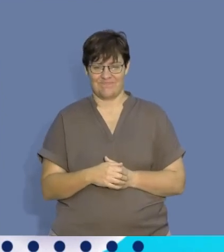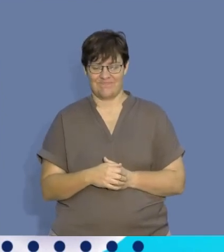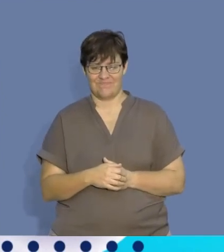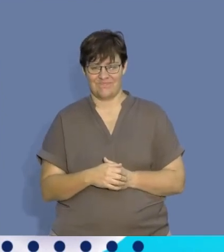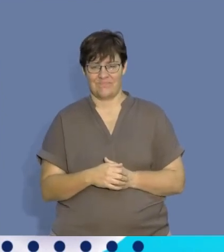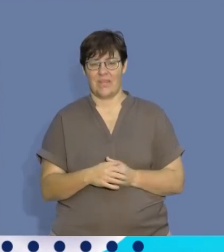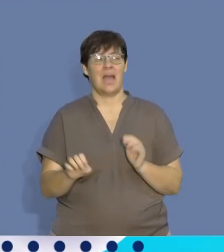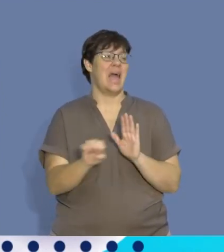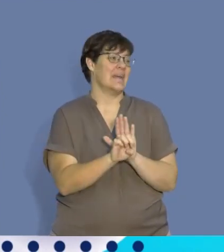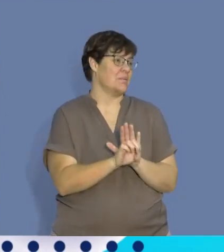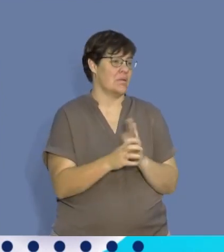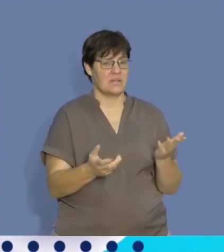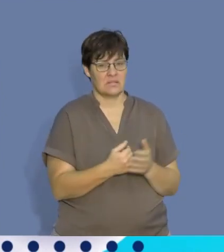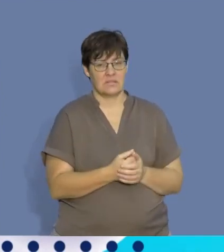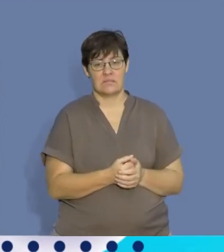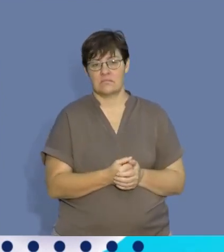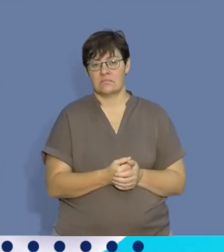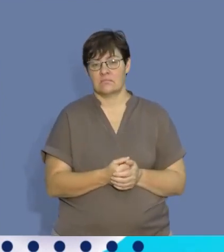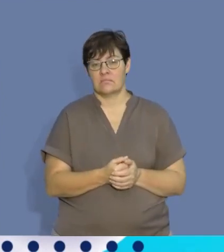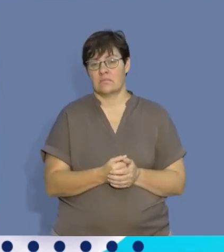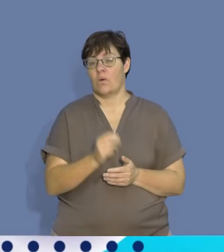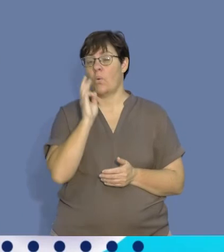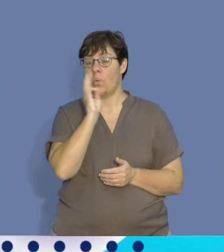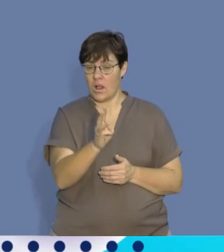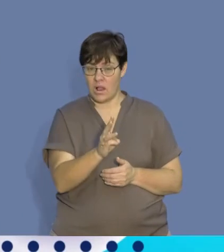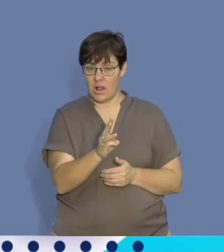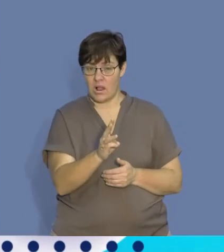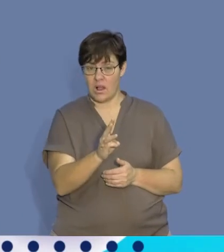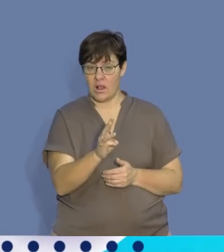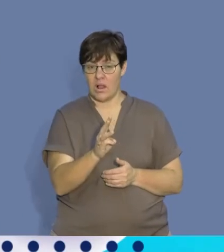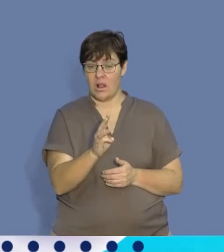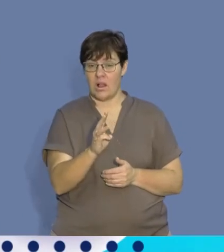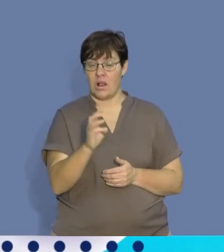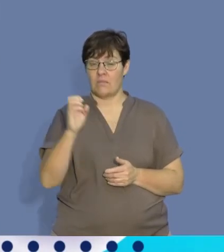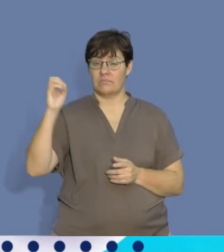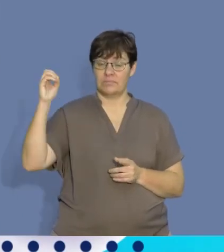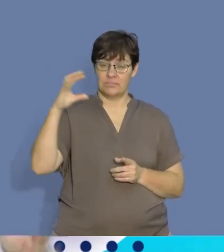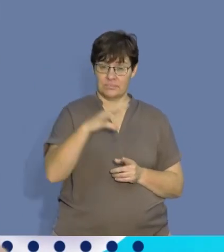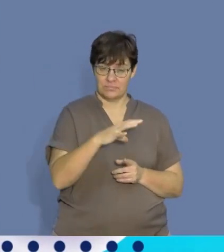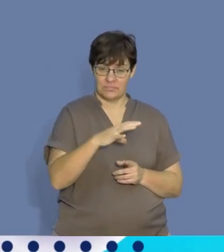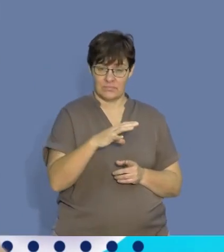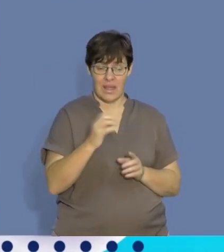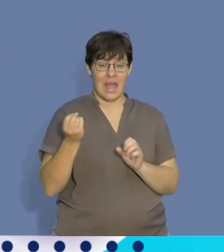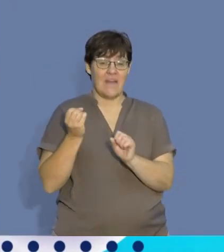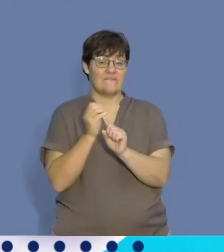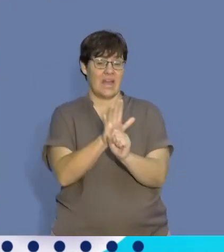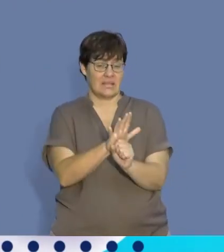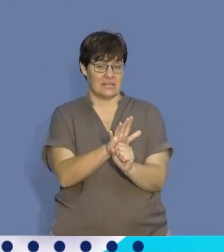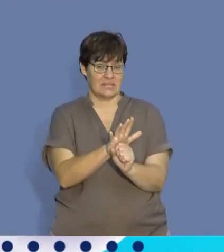example, will the type of radiation affect